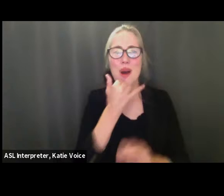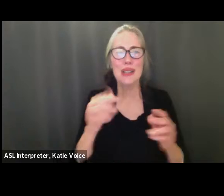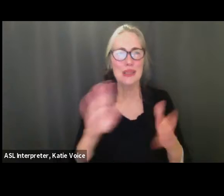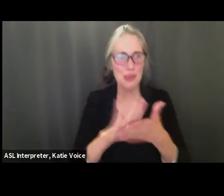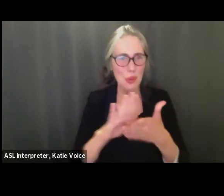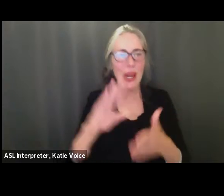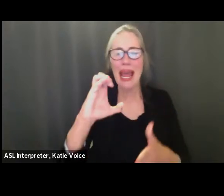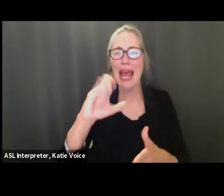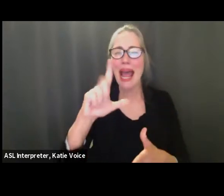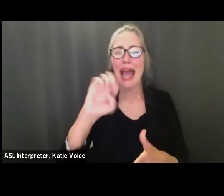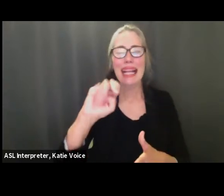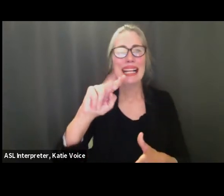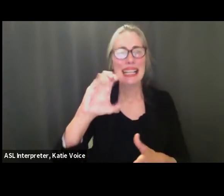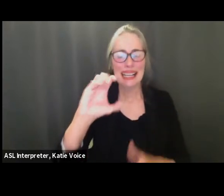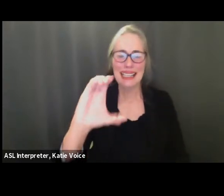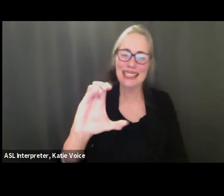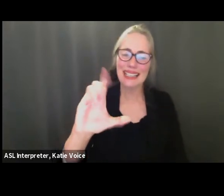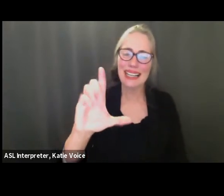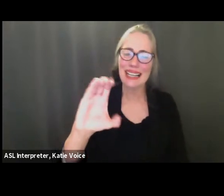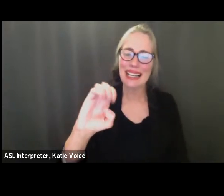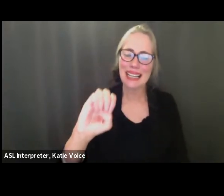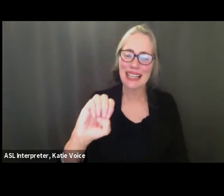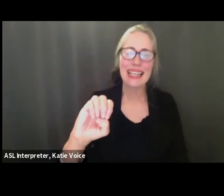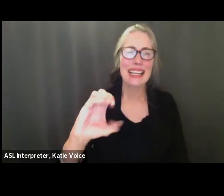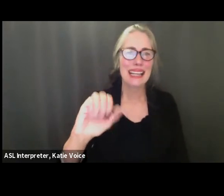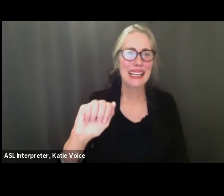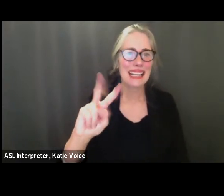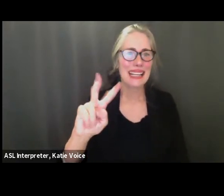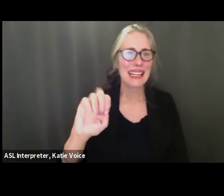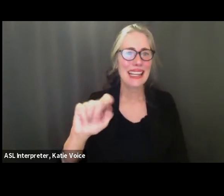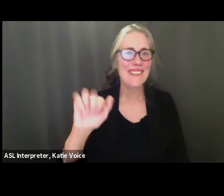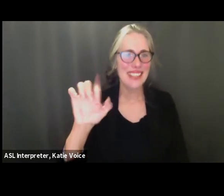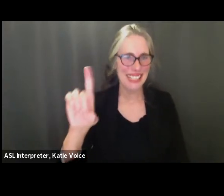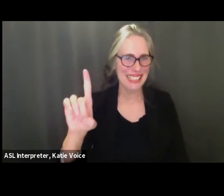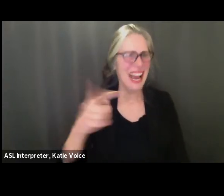mapped Roosevelt, and then I went to Cleveland, sorry.